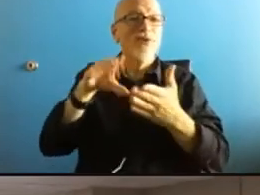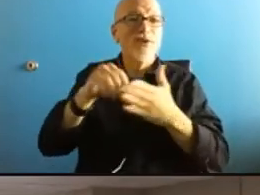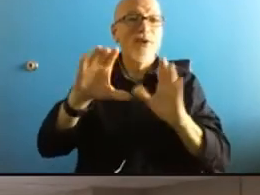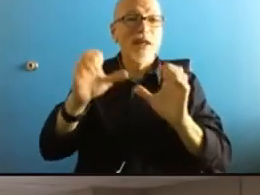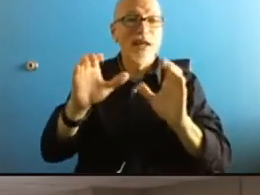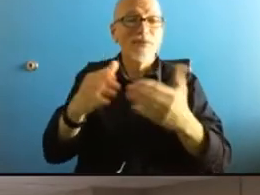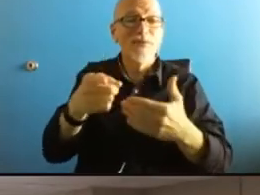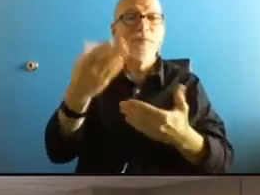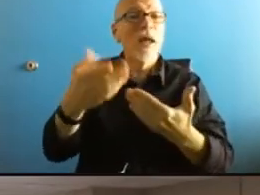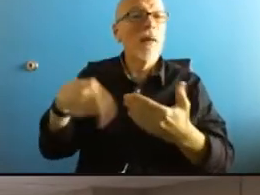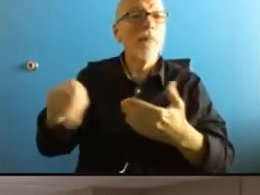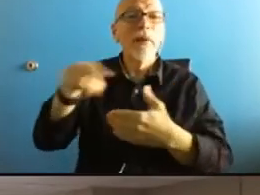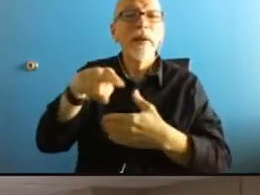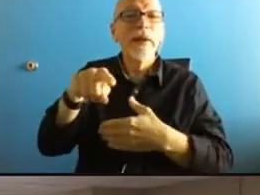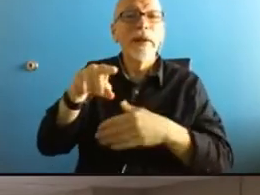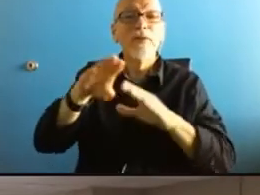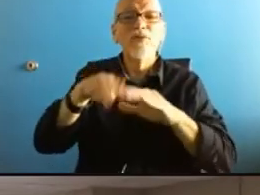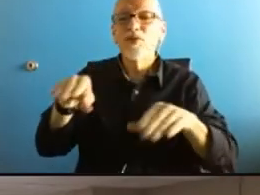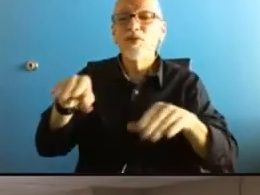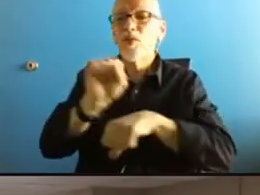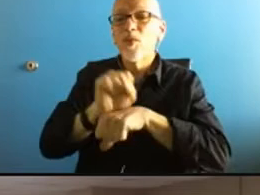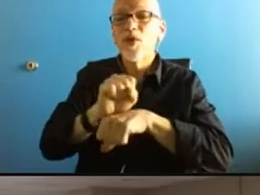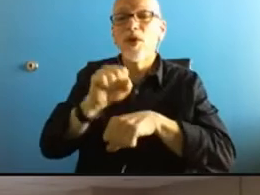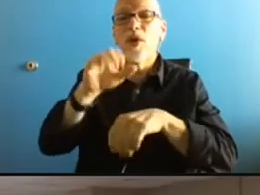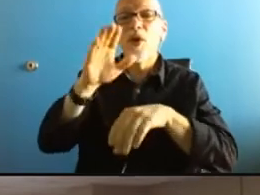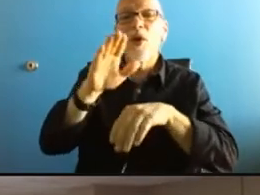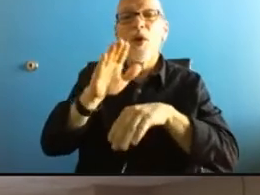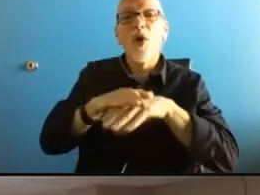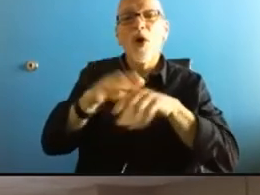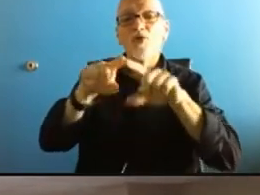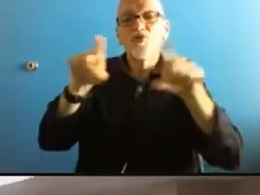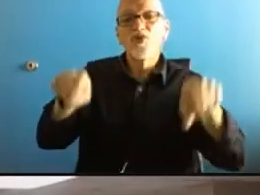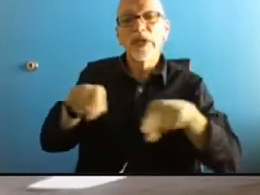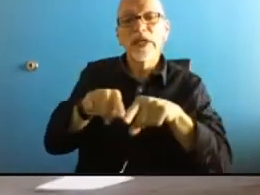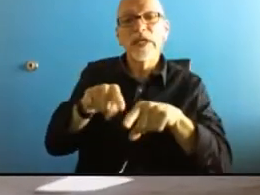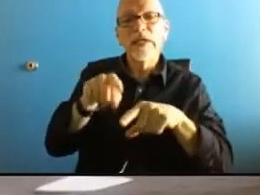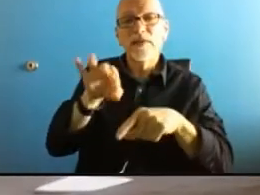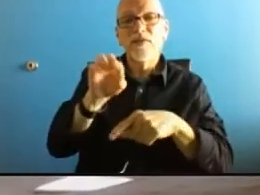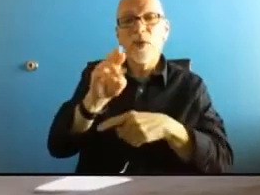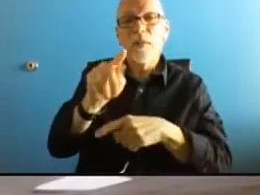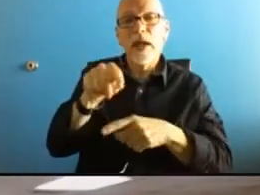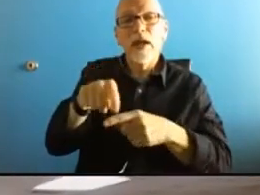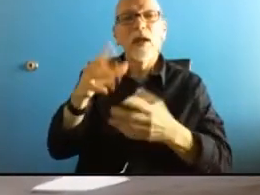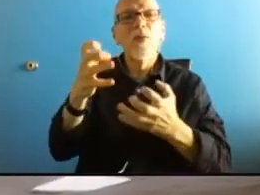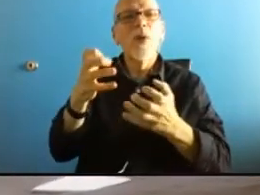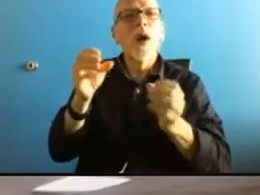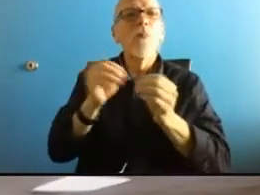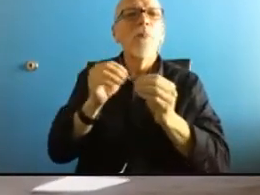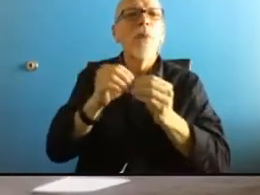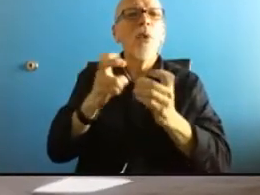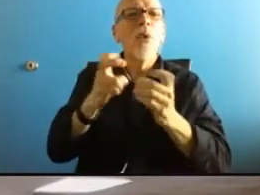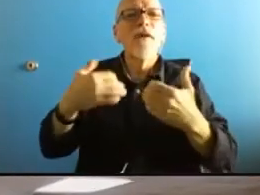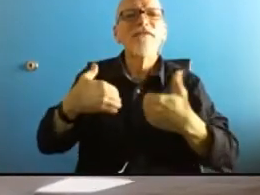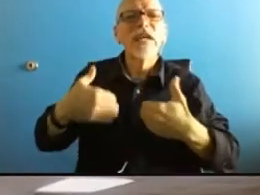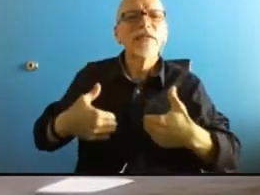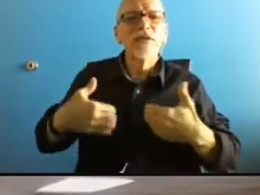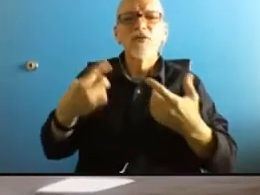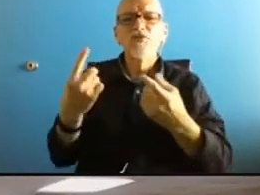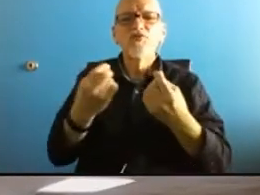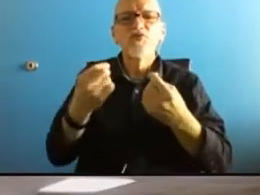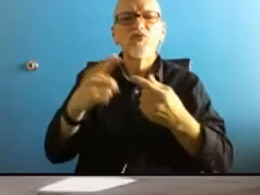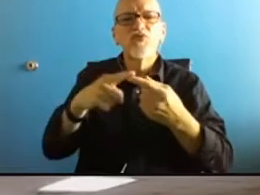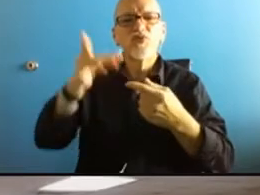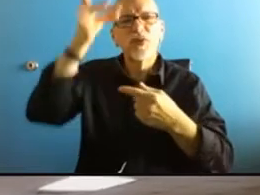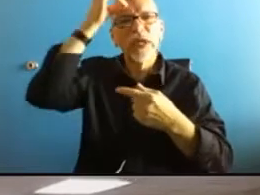working in an on-screen format and they want to be a little bit more physical in what they're doing to retain this